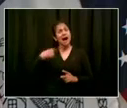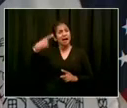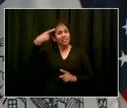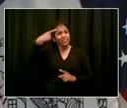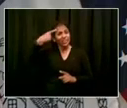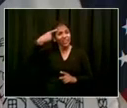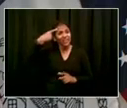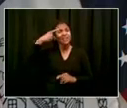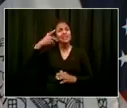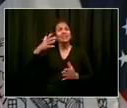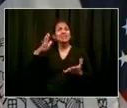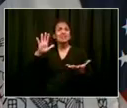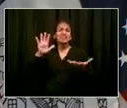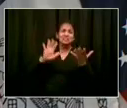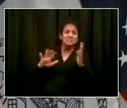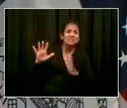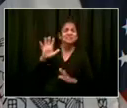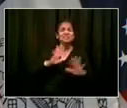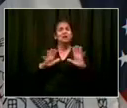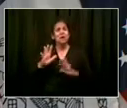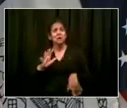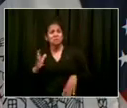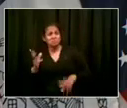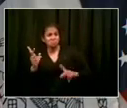are really going out of their way to be careful.